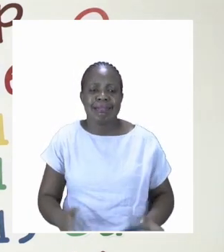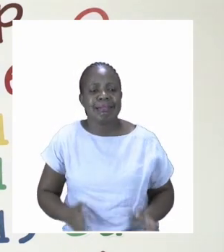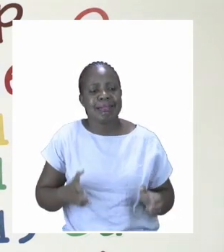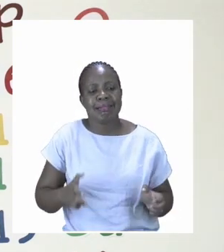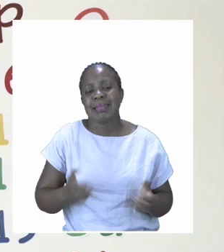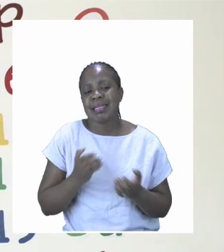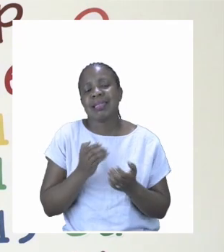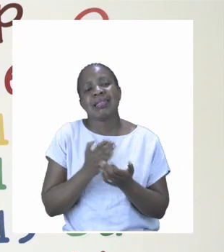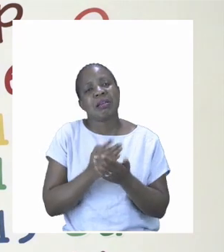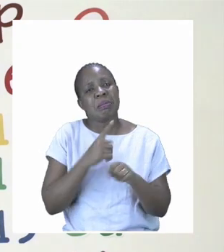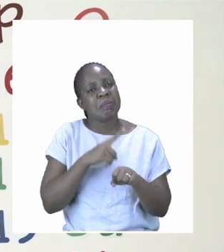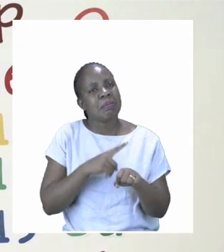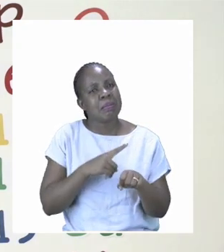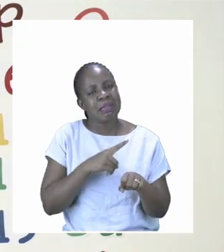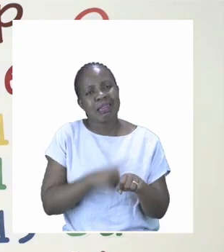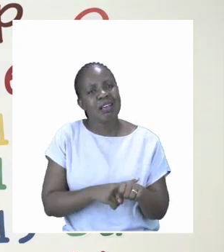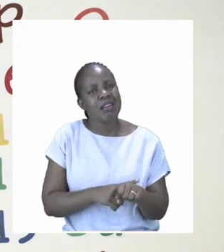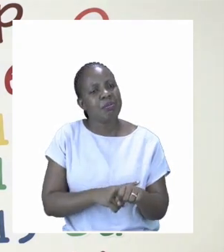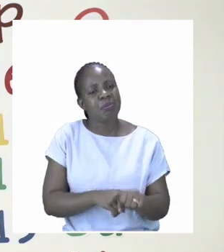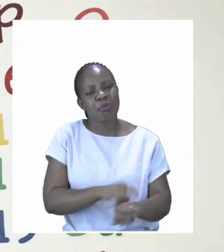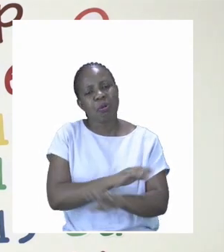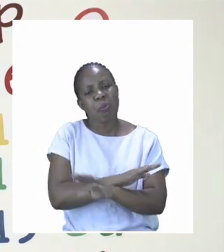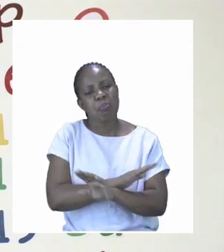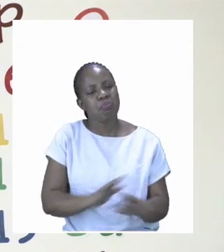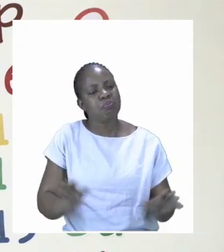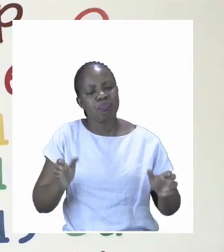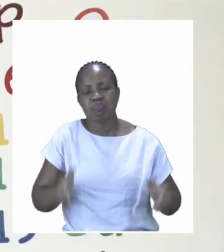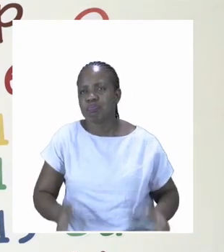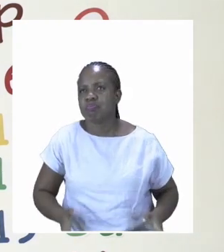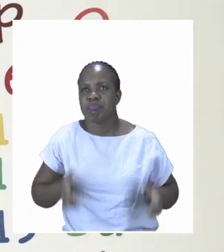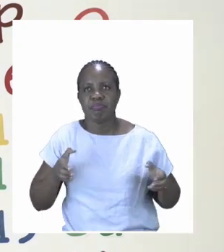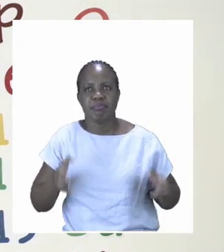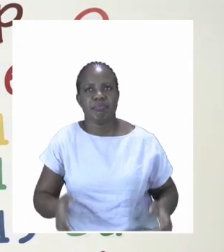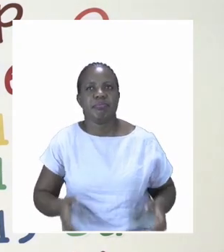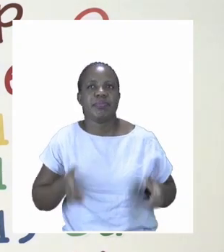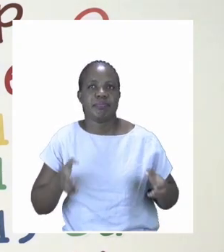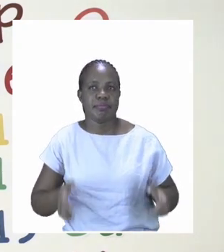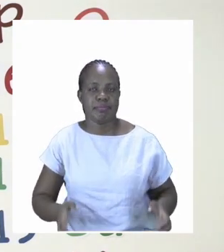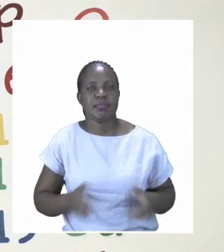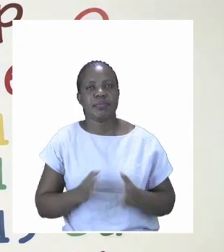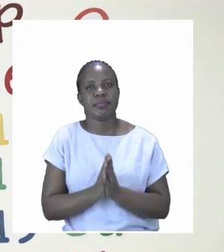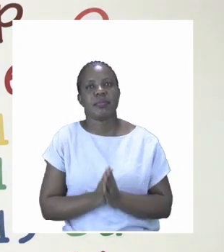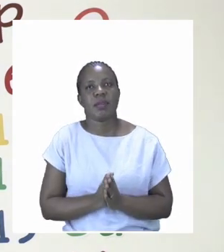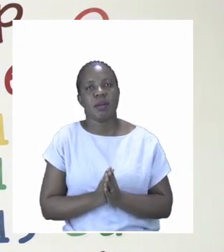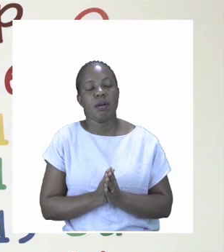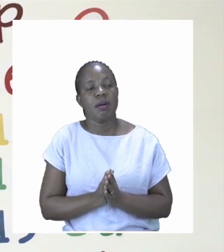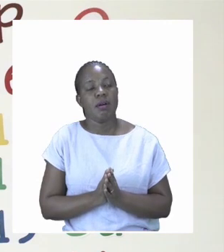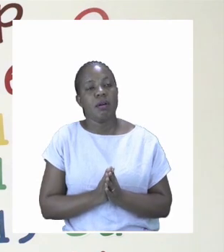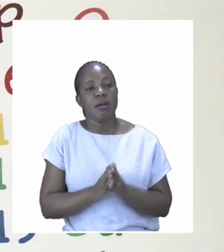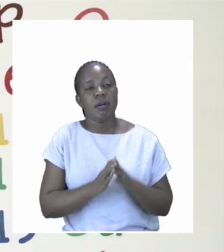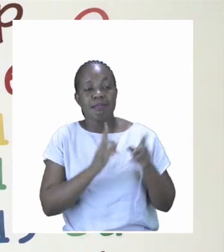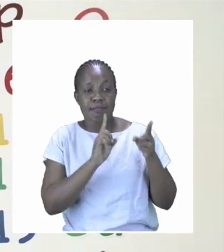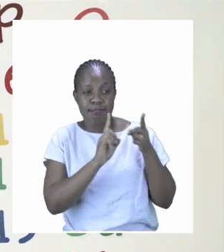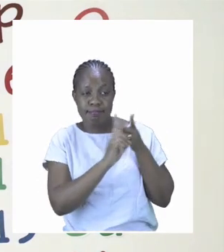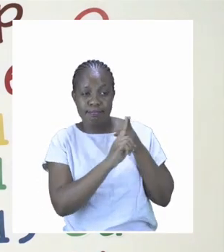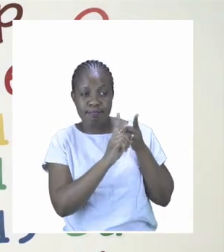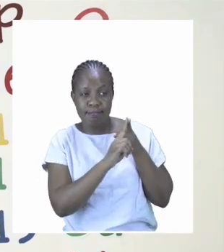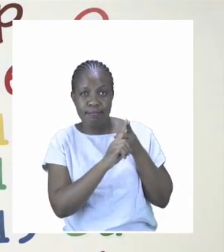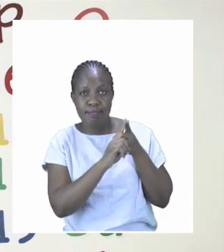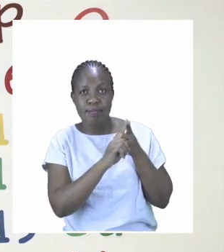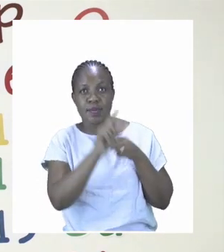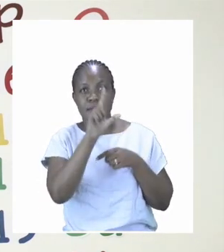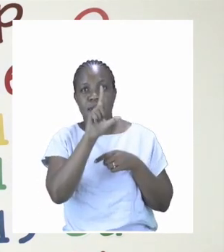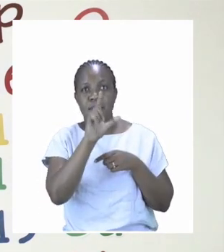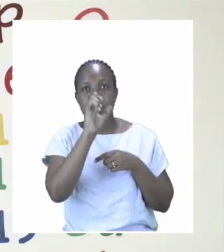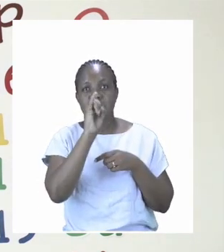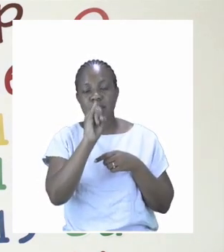a wheelchair. So this is our library where all the books are kept for you to